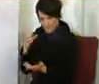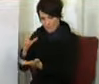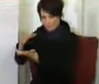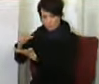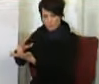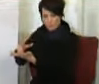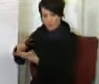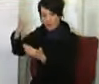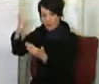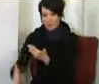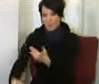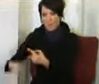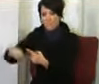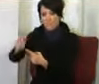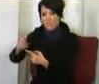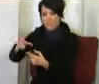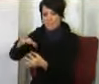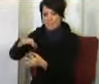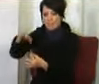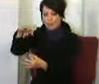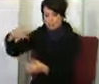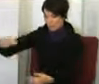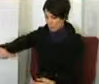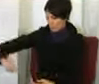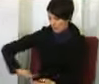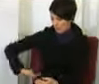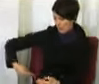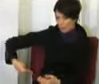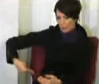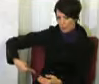The blood that would come from the spear wounds in his side,